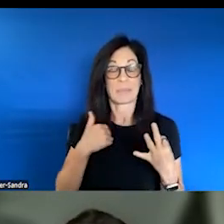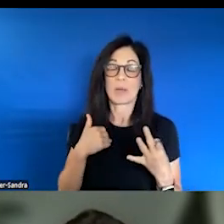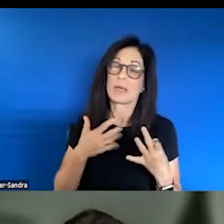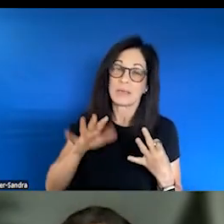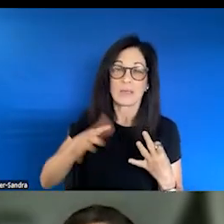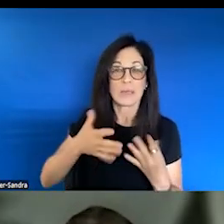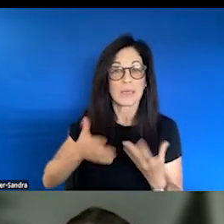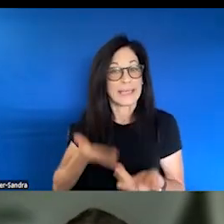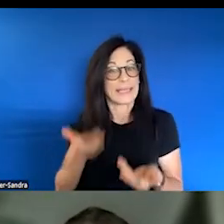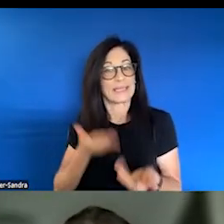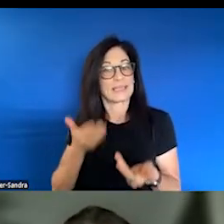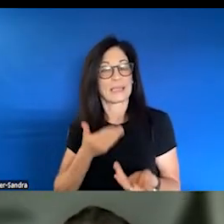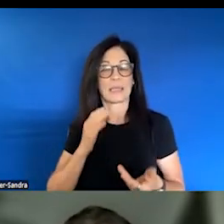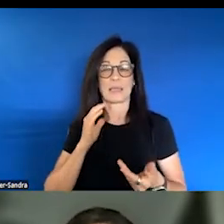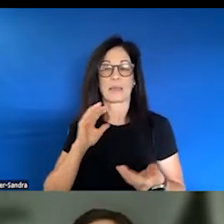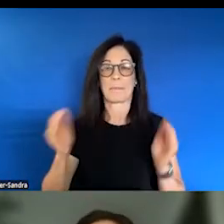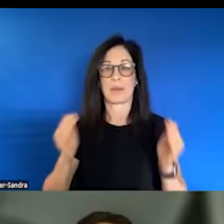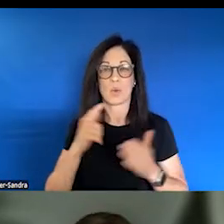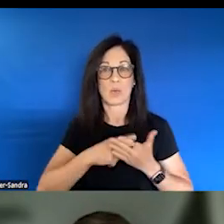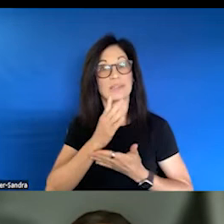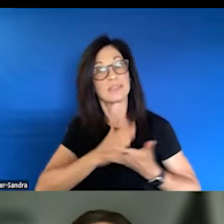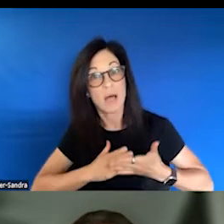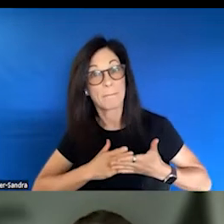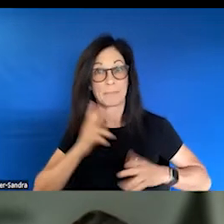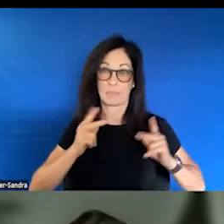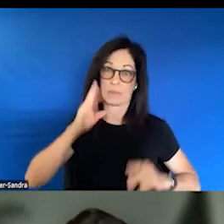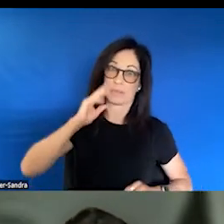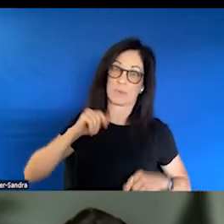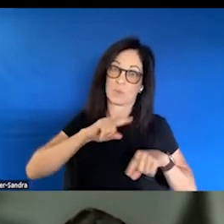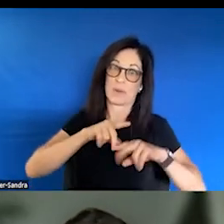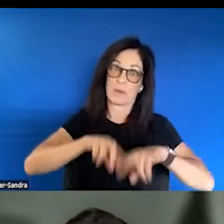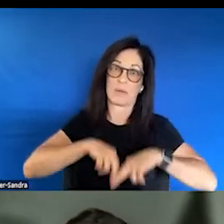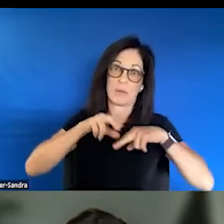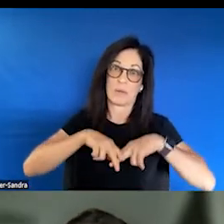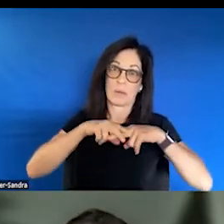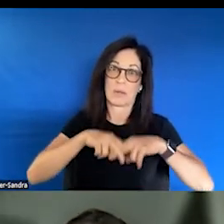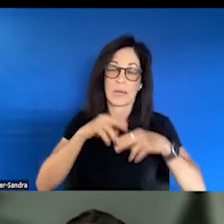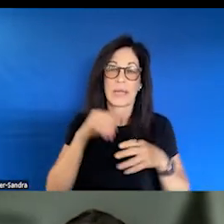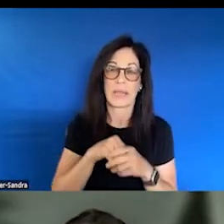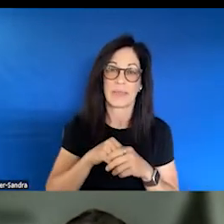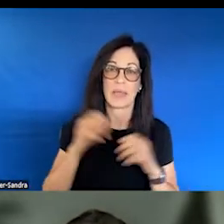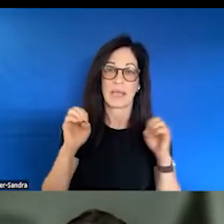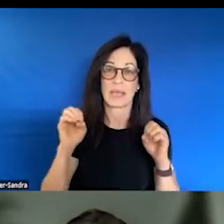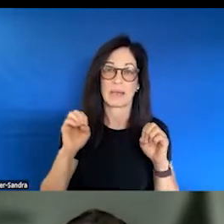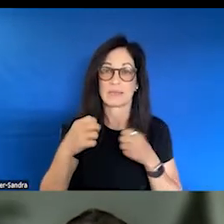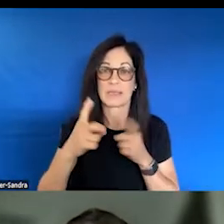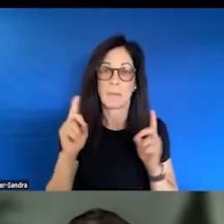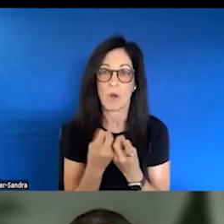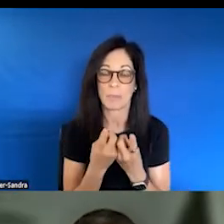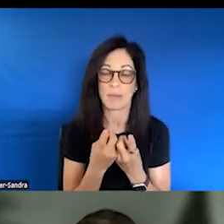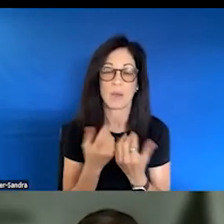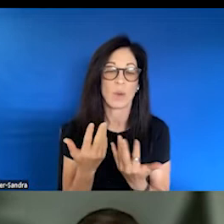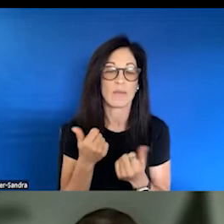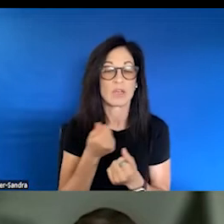one compared to what some people experience when they're sitting in the ED for days or longer waiting to get